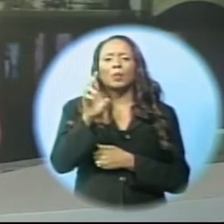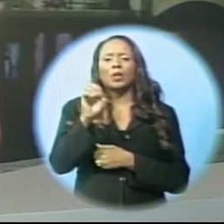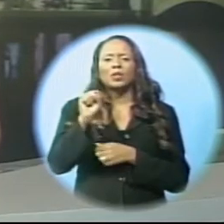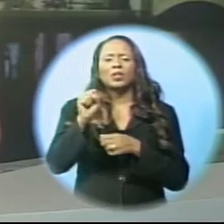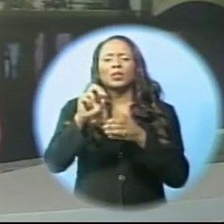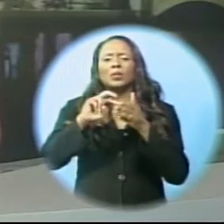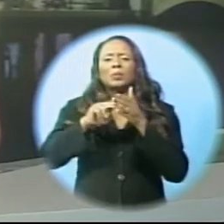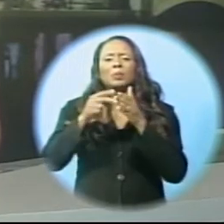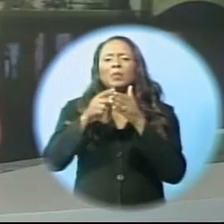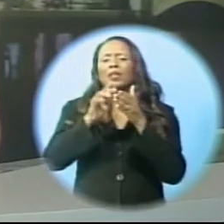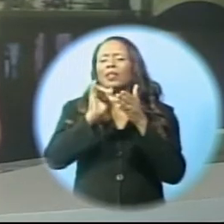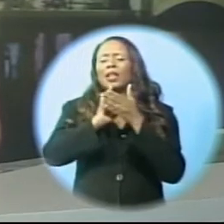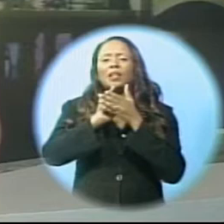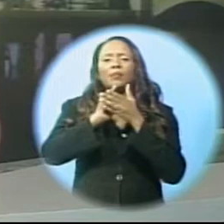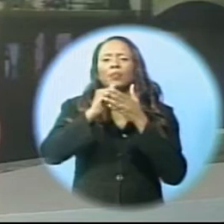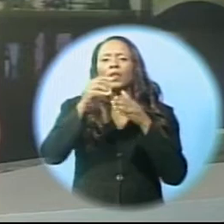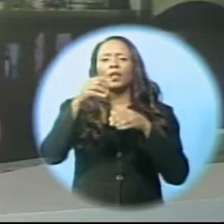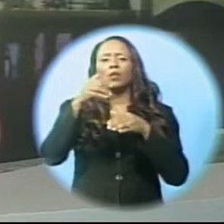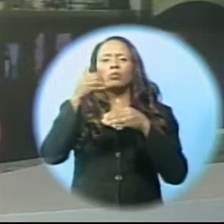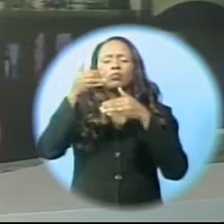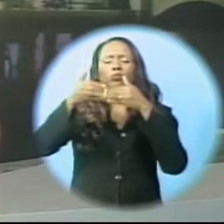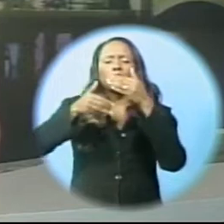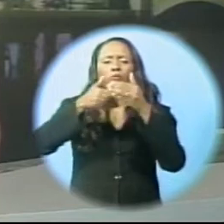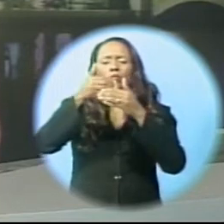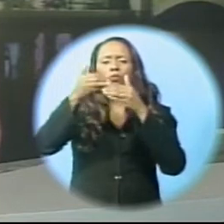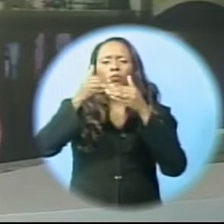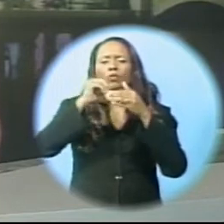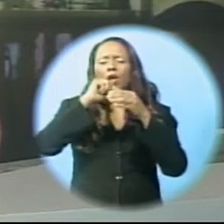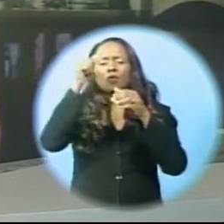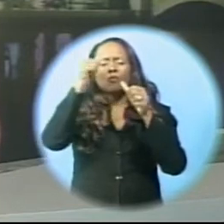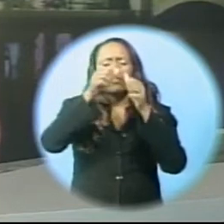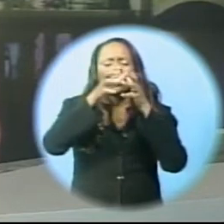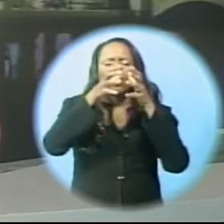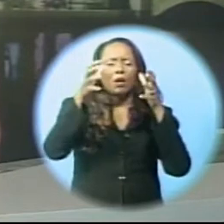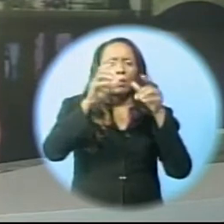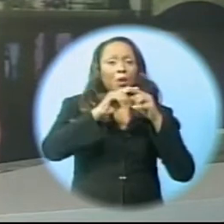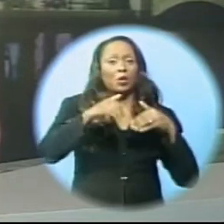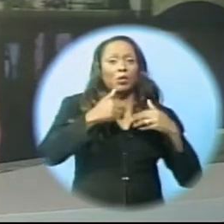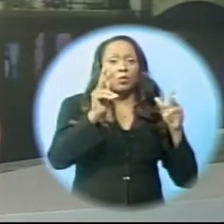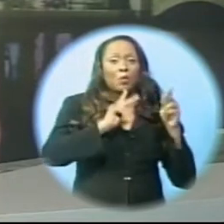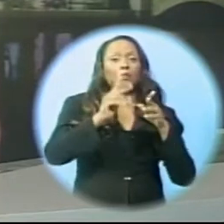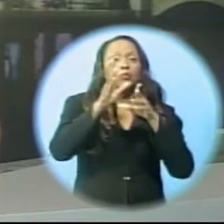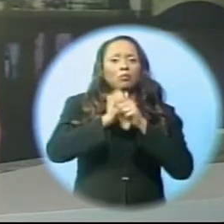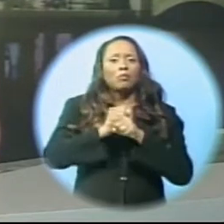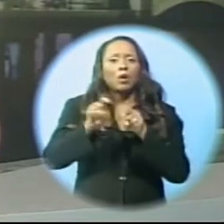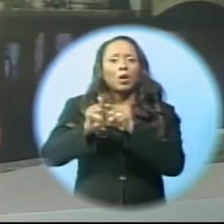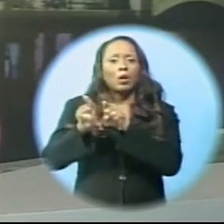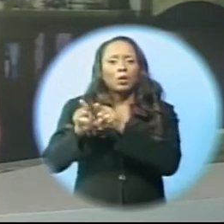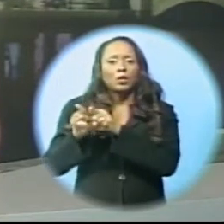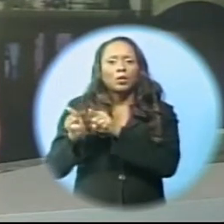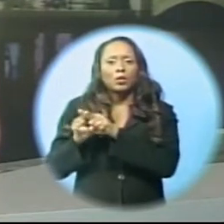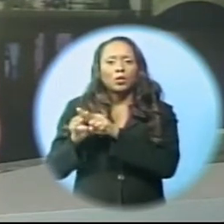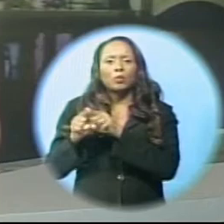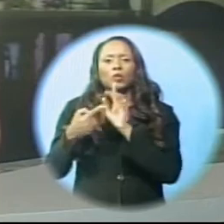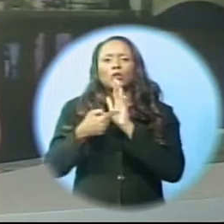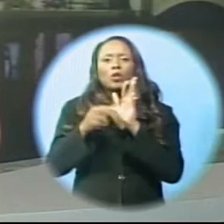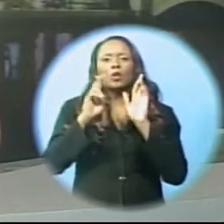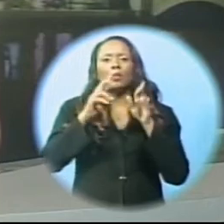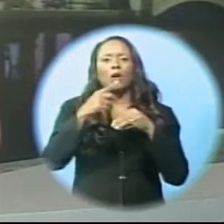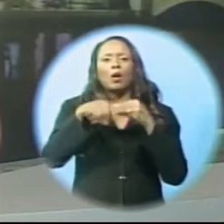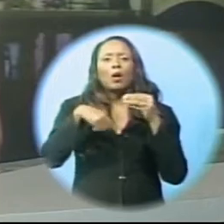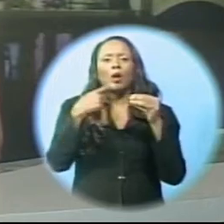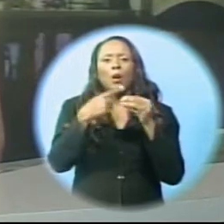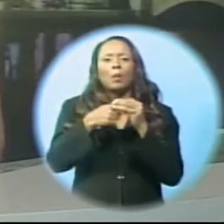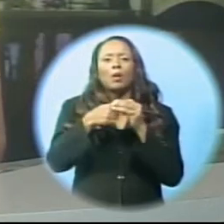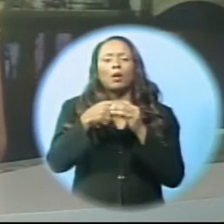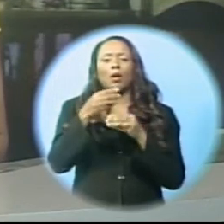to seniors is now taking on the Alzheimer's fight as well. Ryan Broom has the story about Oasis Seniors Retreat